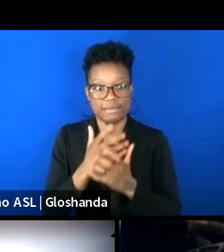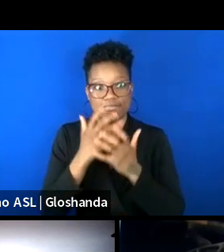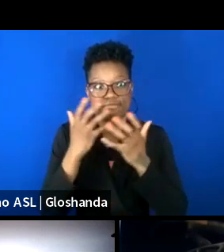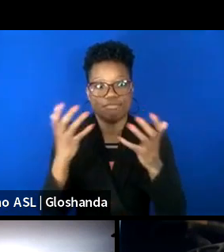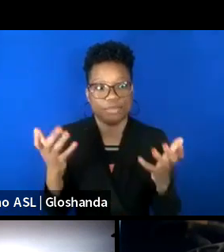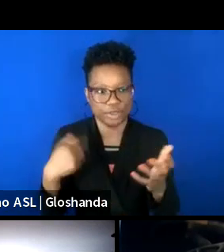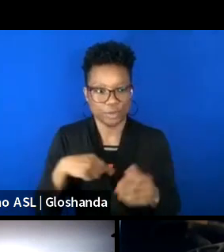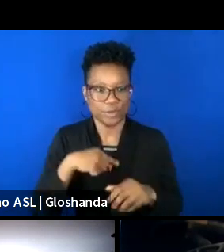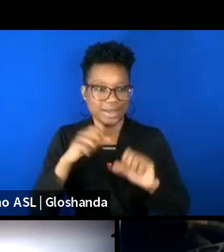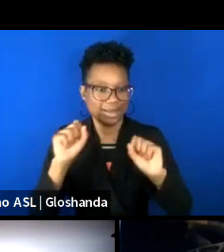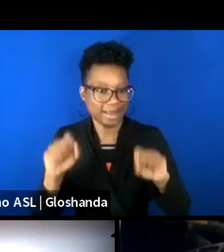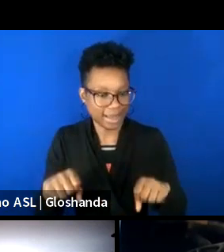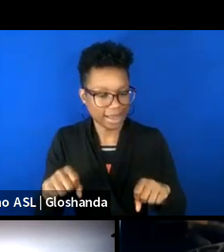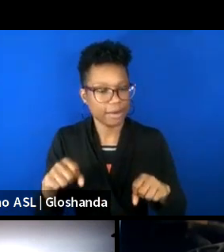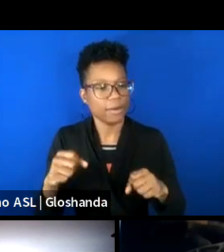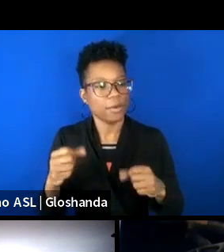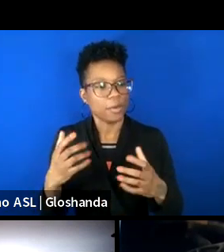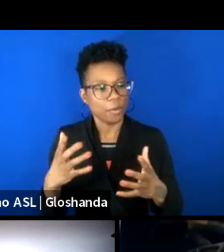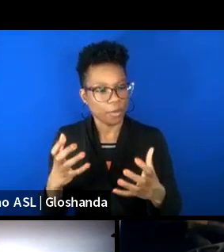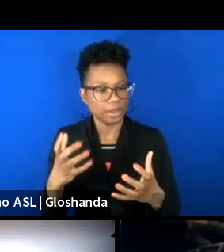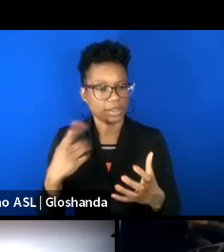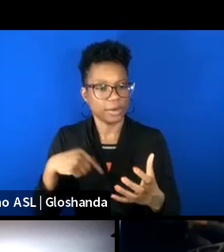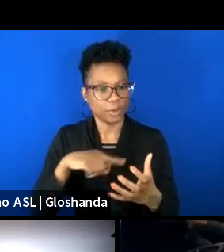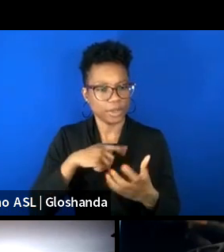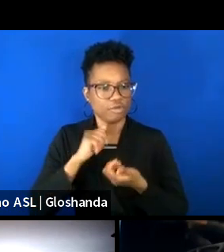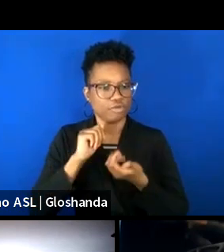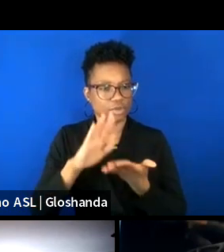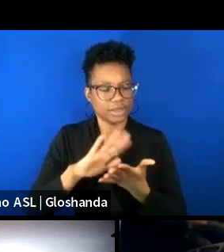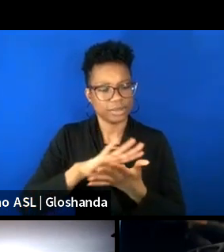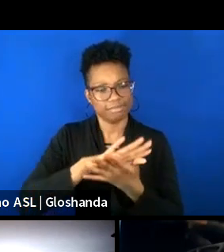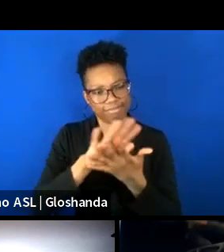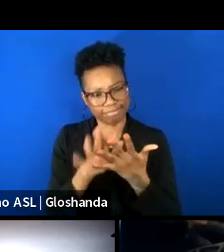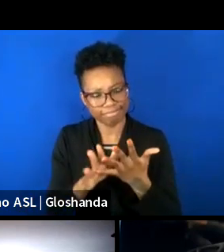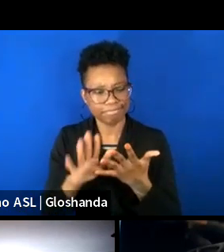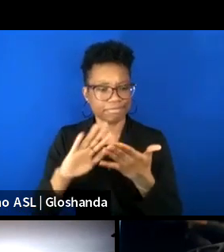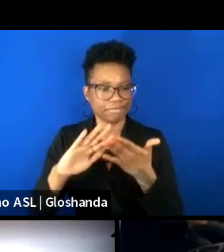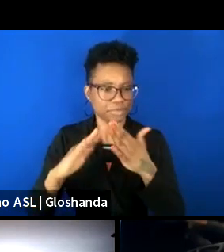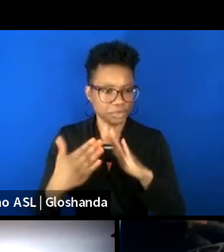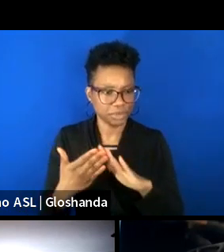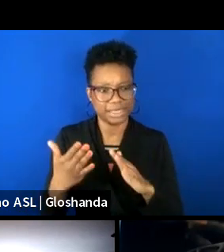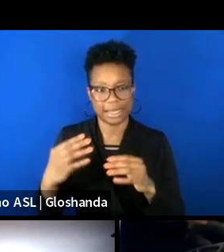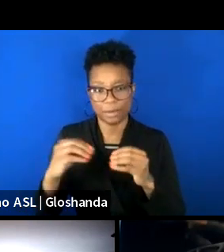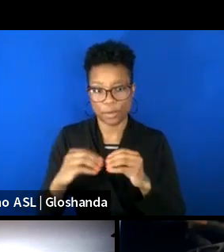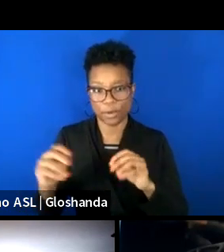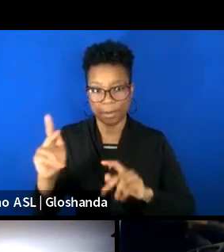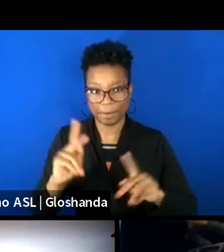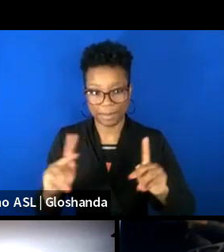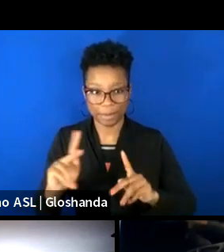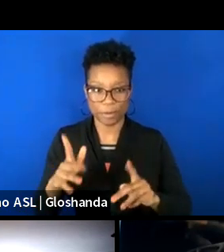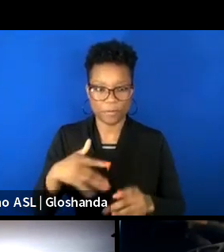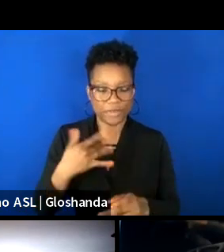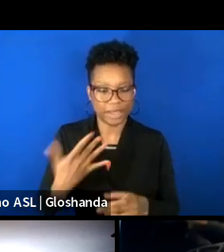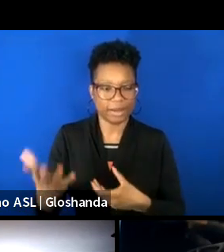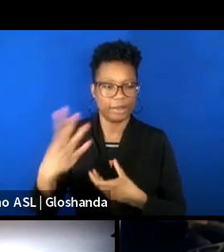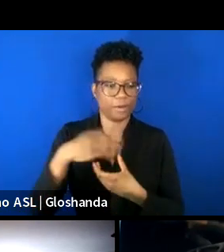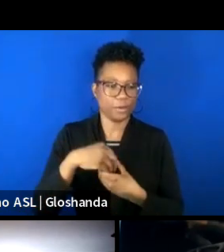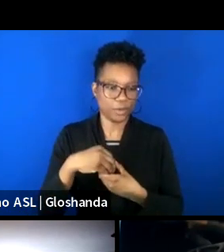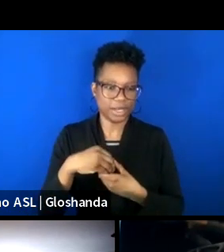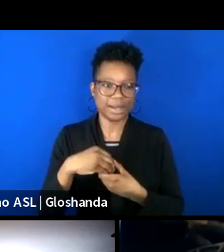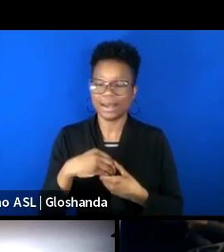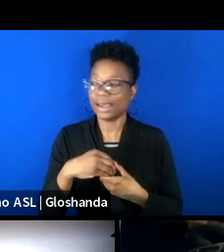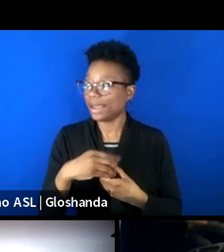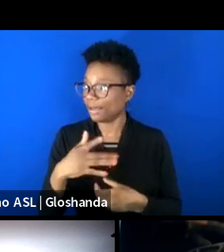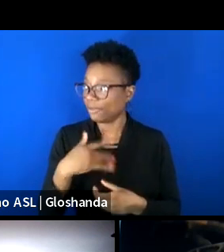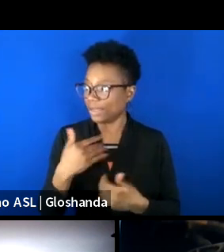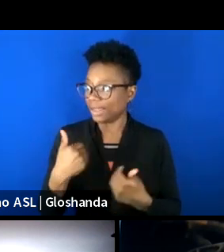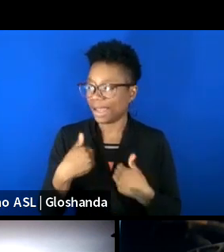address, you know, we want to make sure that more people in the community continue to feel included and have opportunities